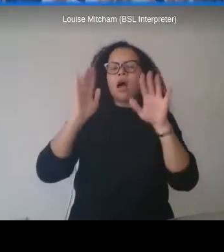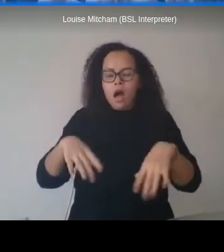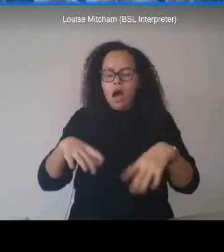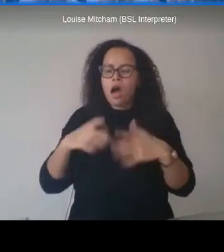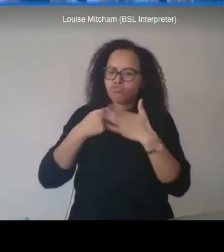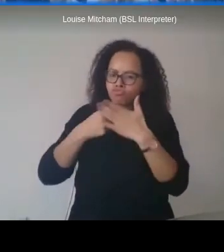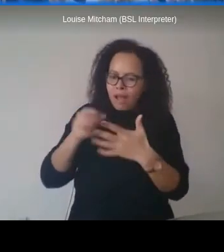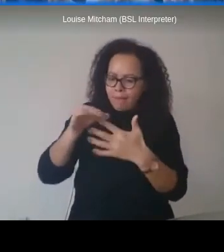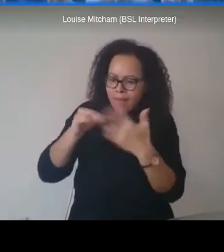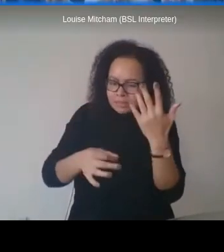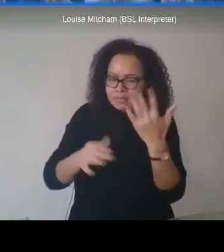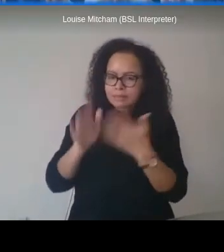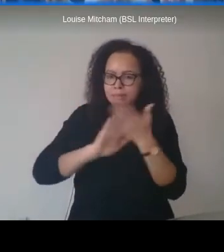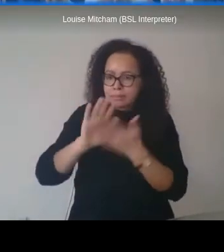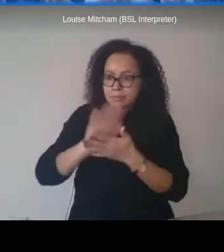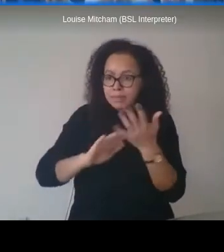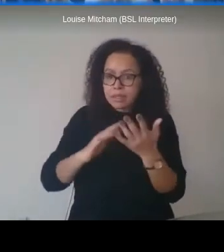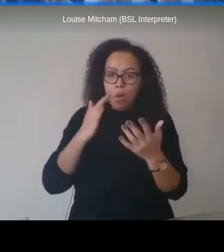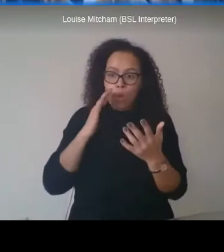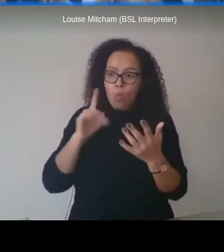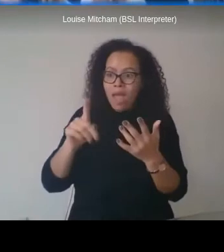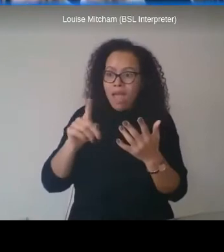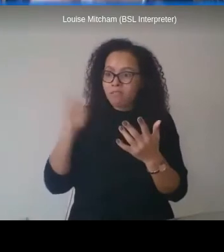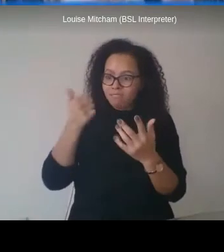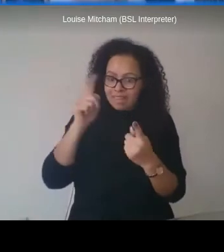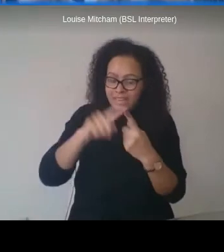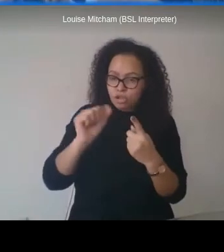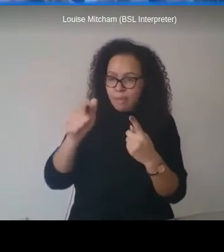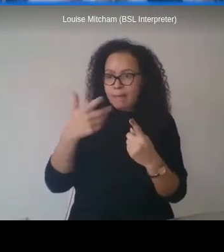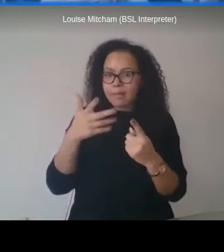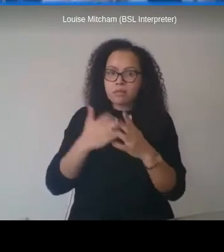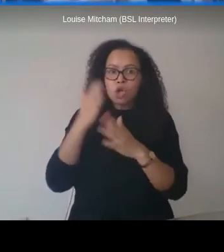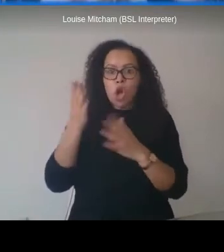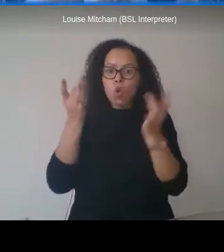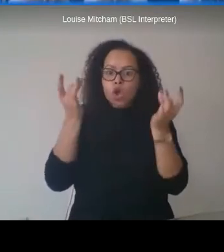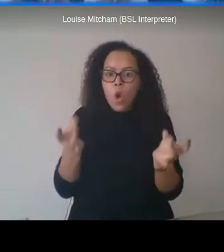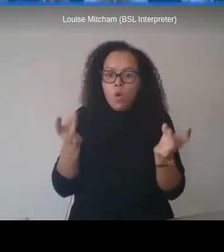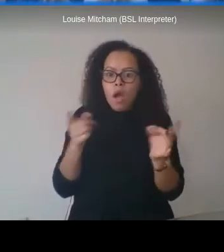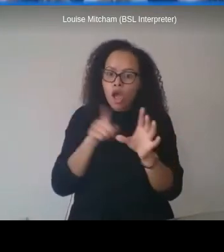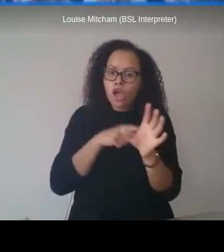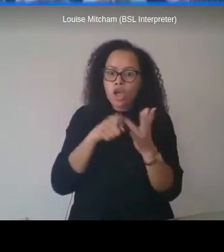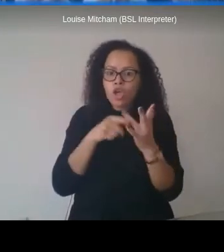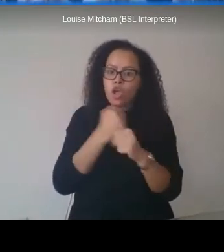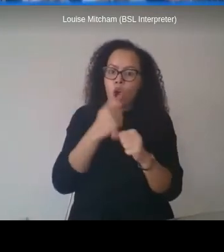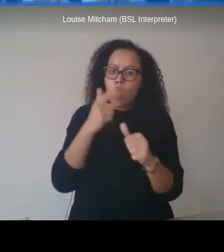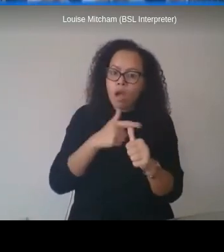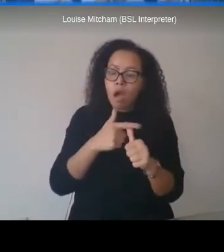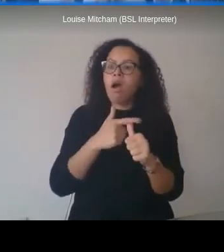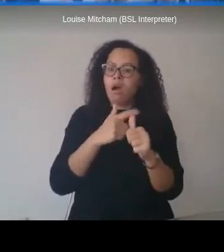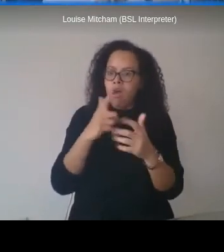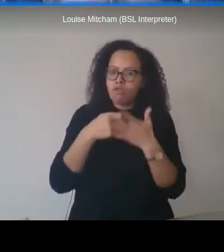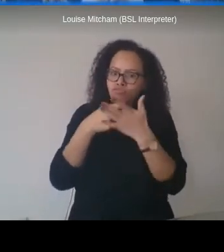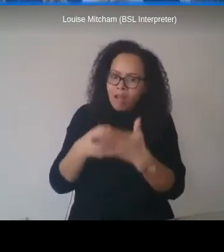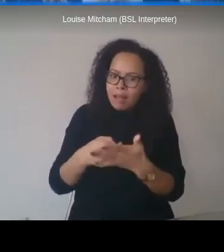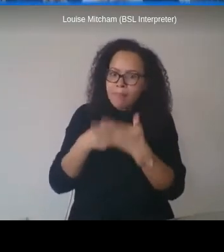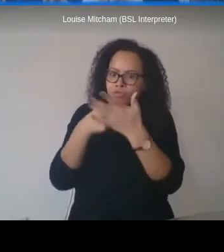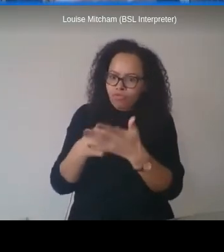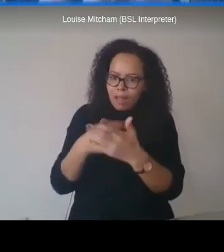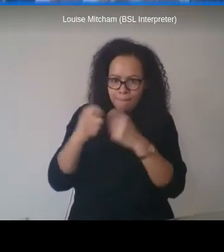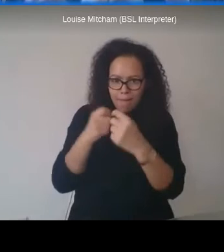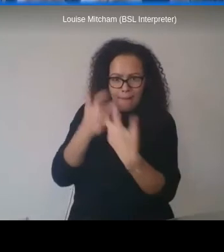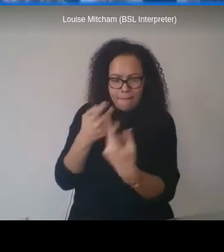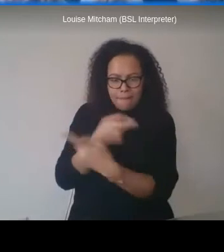hit this point, maybe a yoga class is right for them, and start diversifying the offer and starting to engage them in our facilities